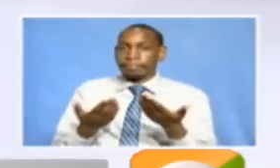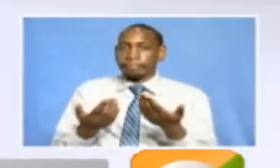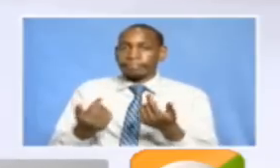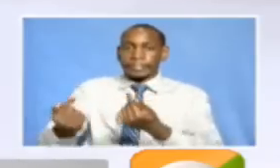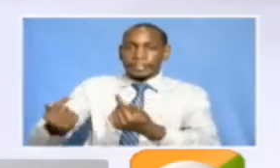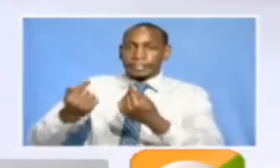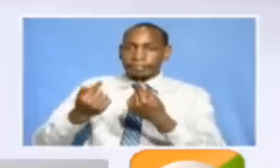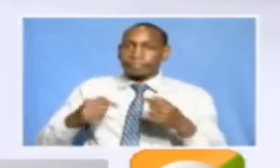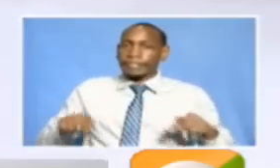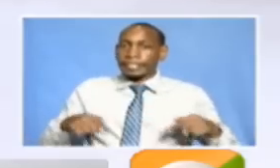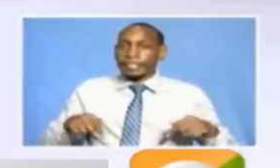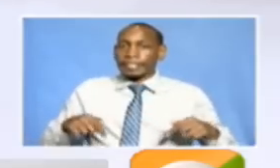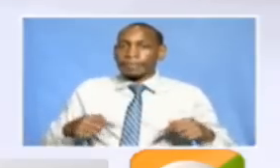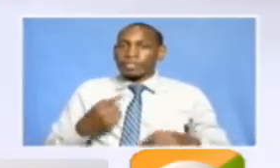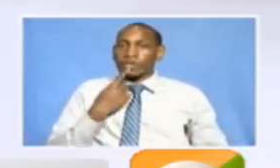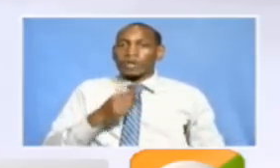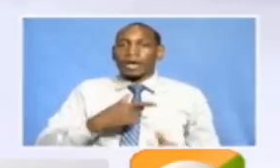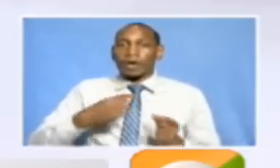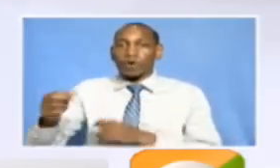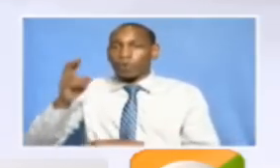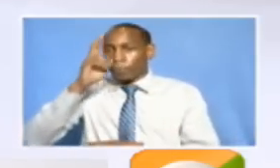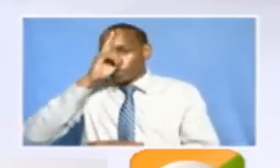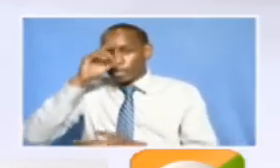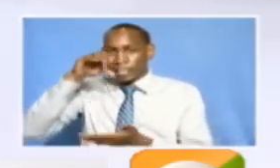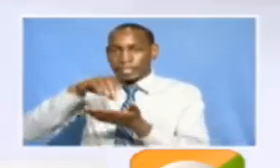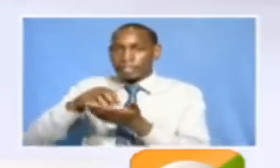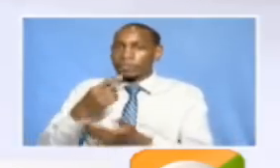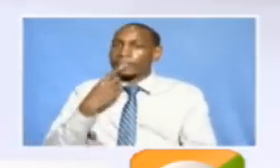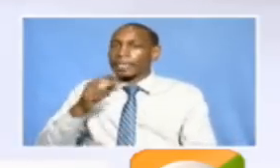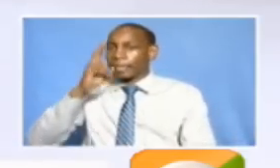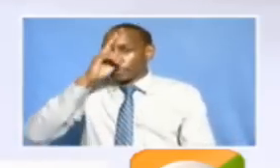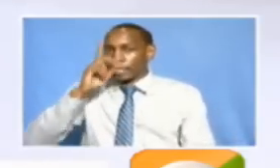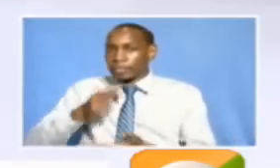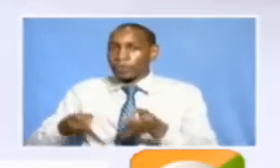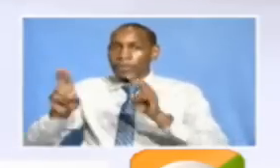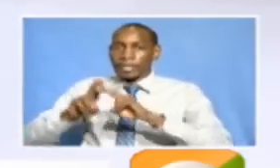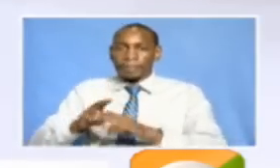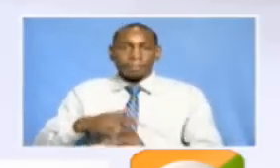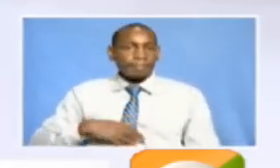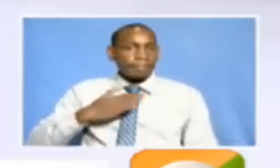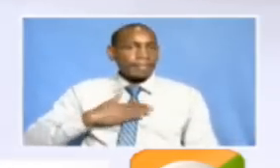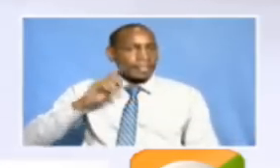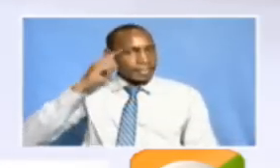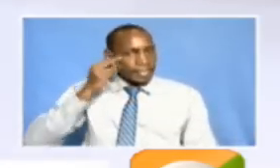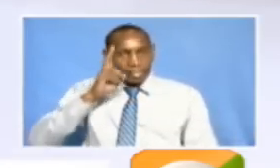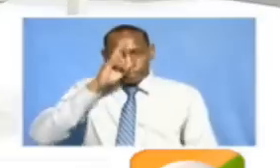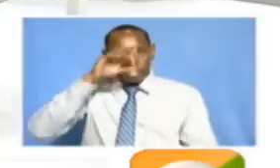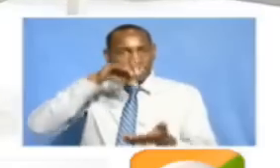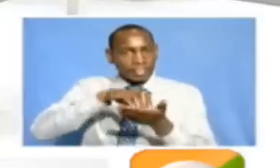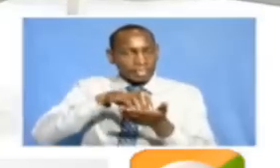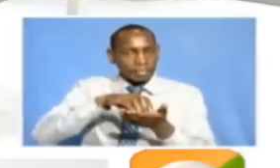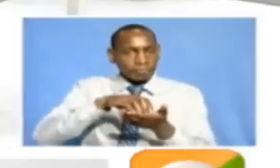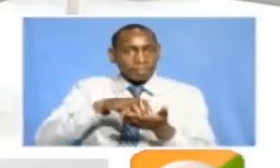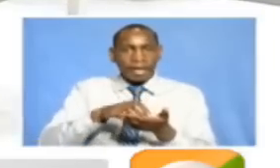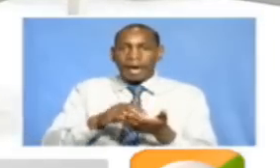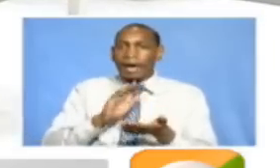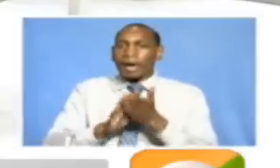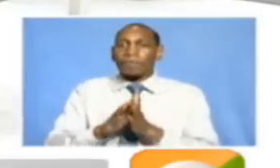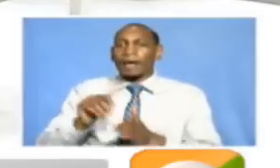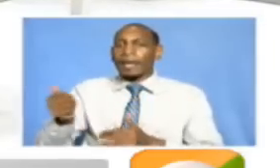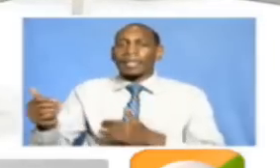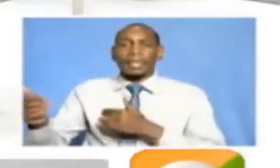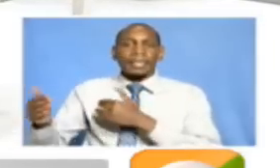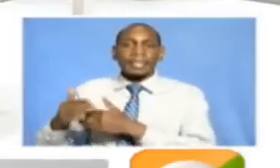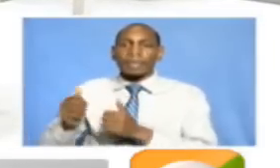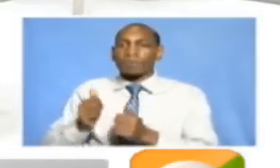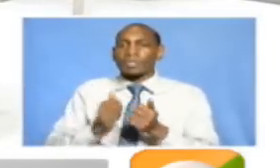intimidating. You're told go to a police station and tell them what happened. And thinking, a police station? Come on, isn't there something a bit more friendly?